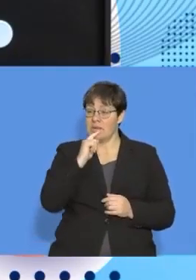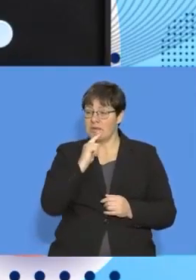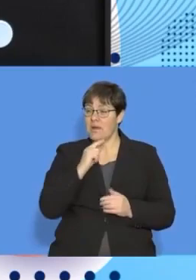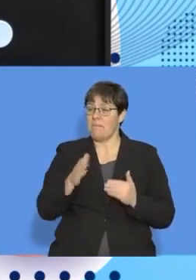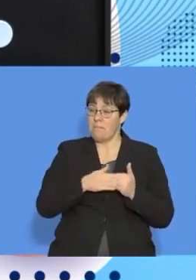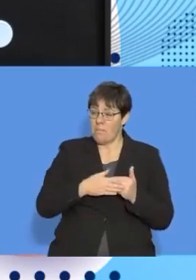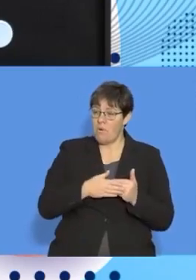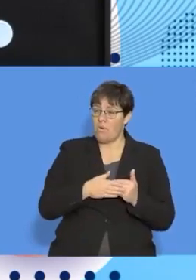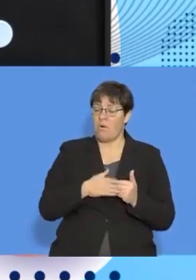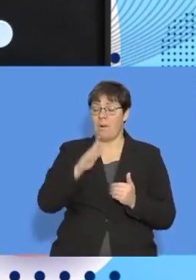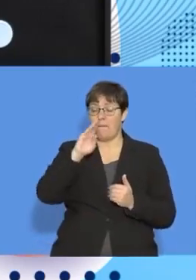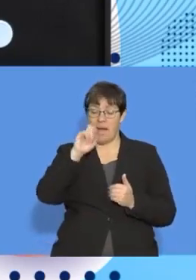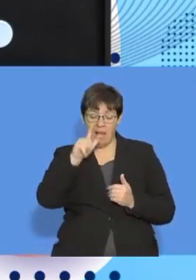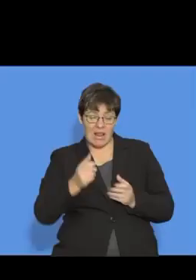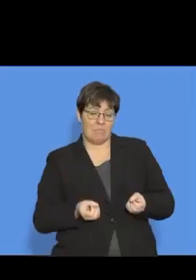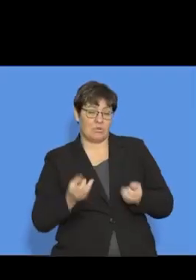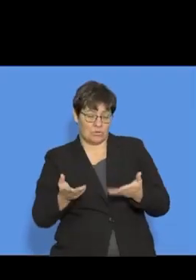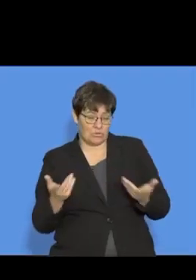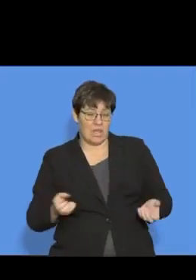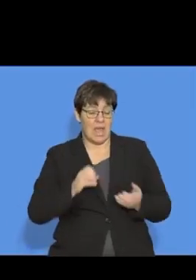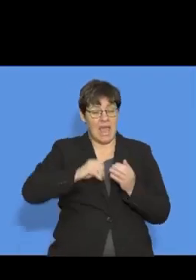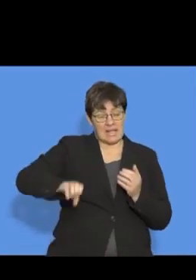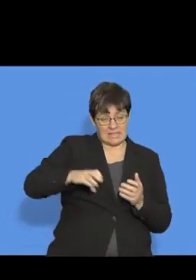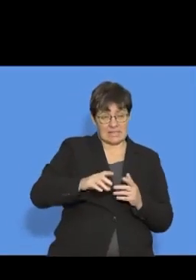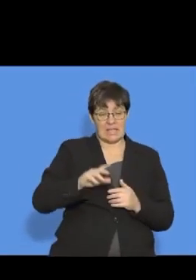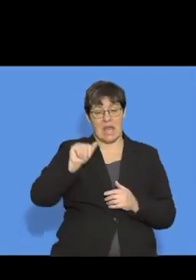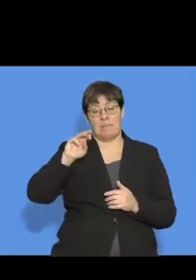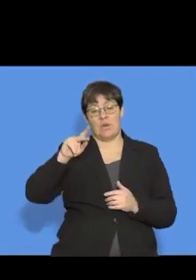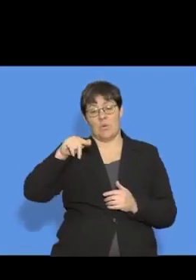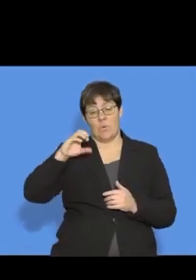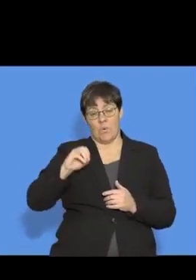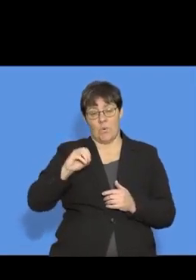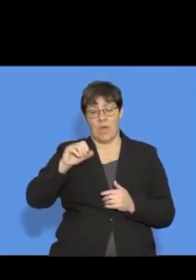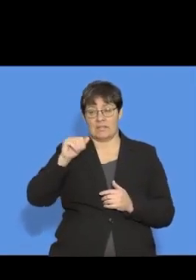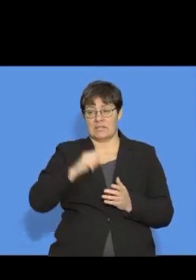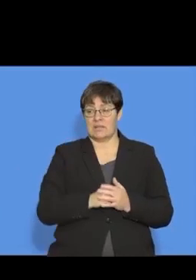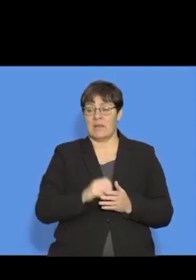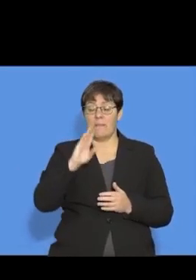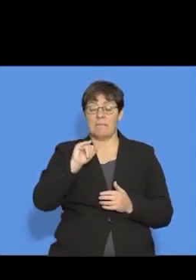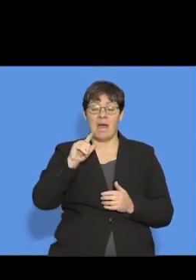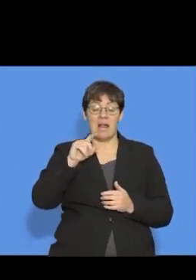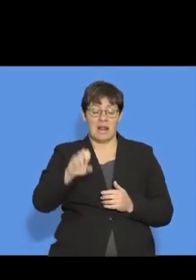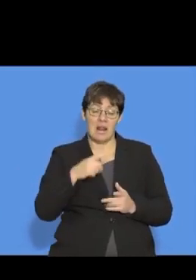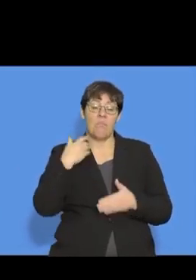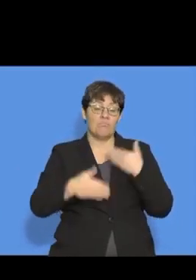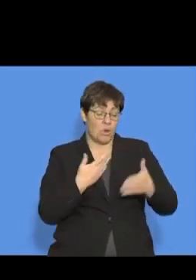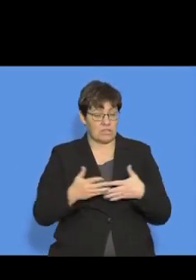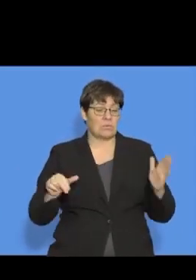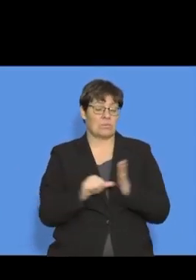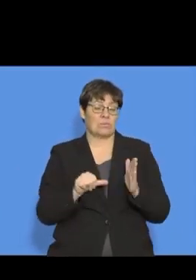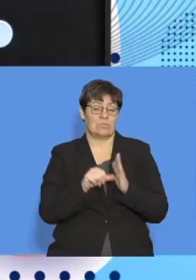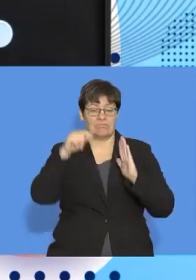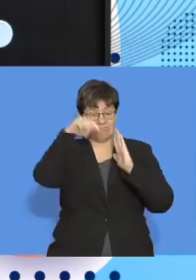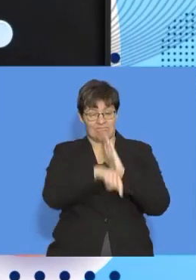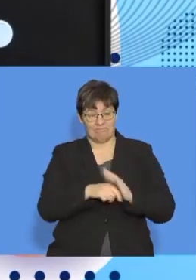waste products and excess amino acids. We also know that bile has a number of functions in the process of